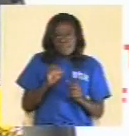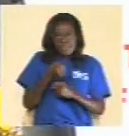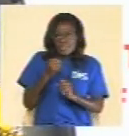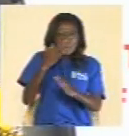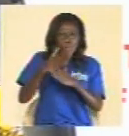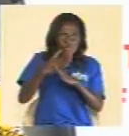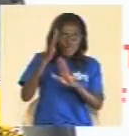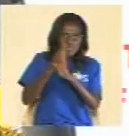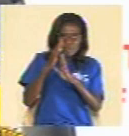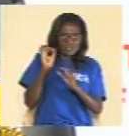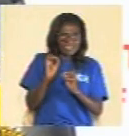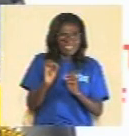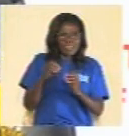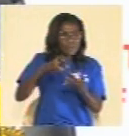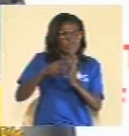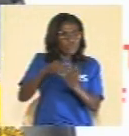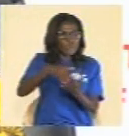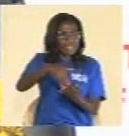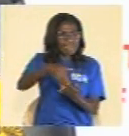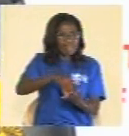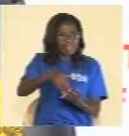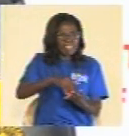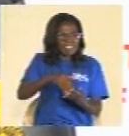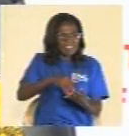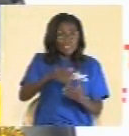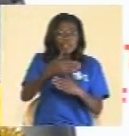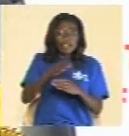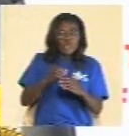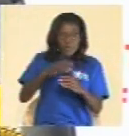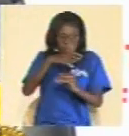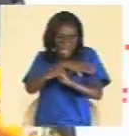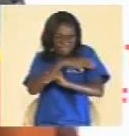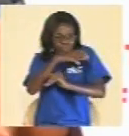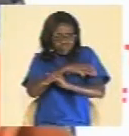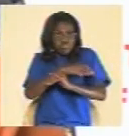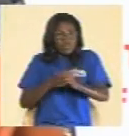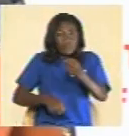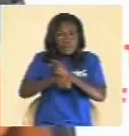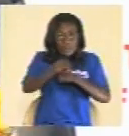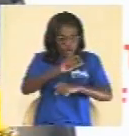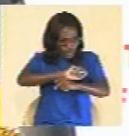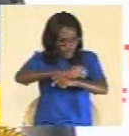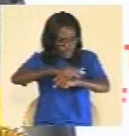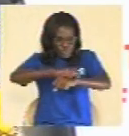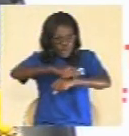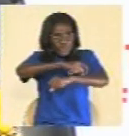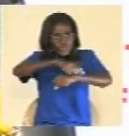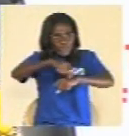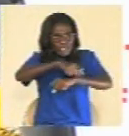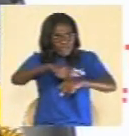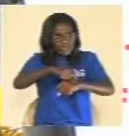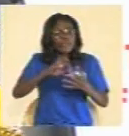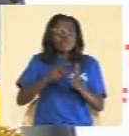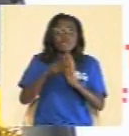muscles now that are the muscles that support the foot, they are paralyzed, so they just get dropped. And then sometimes they can